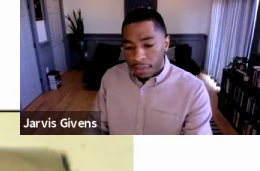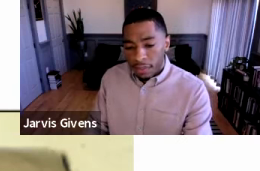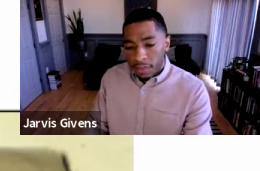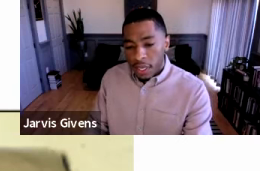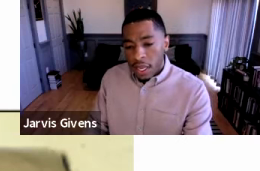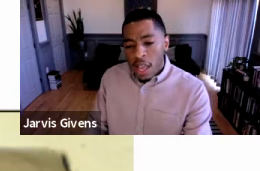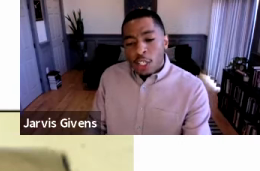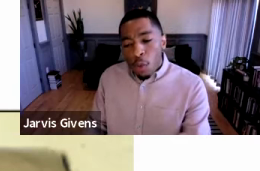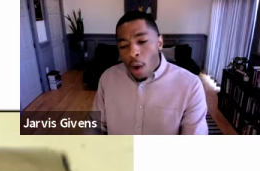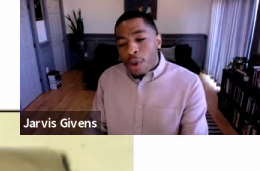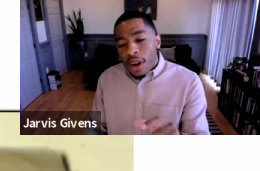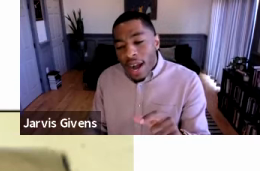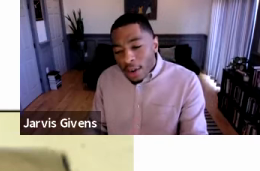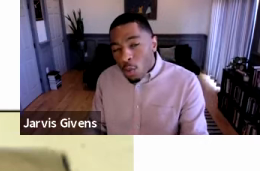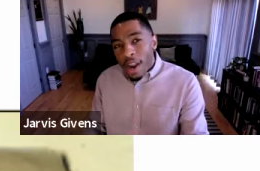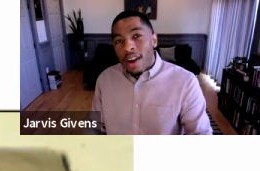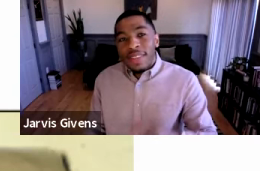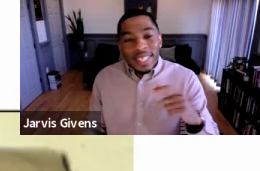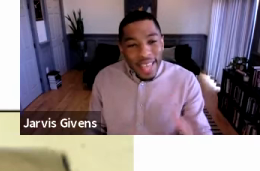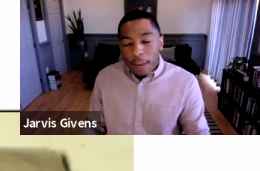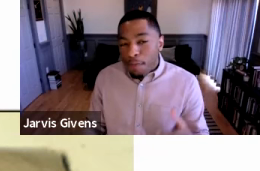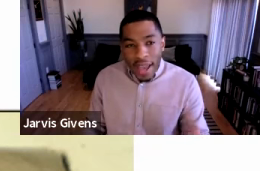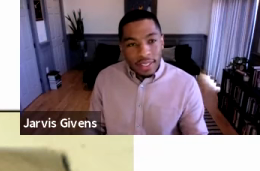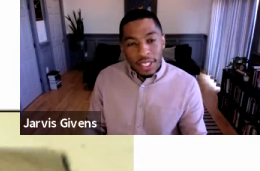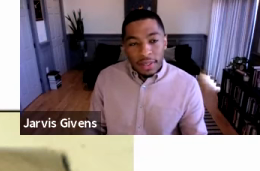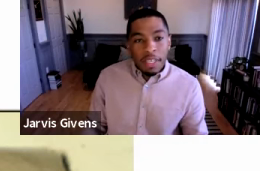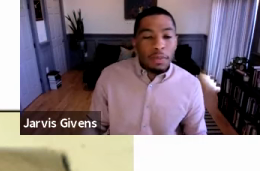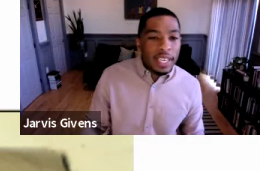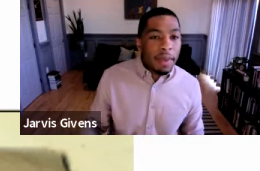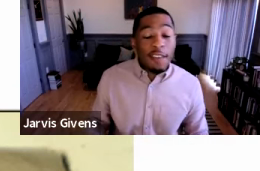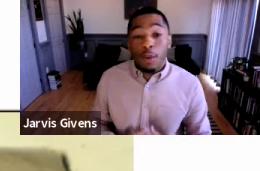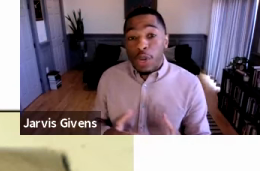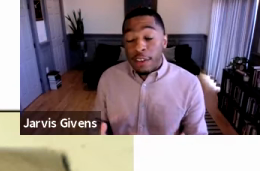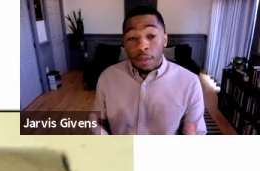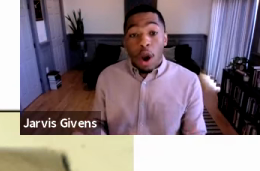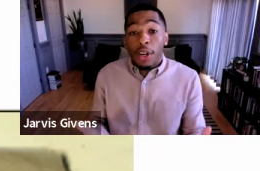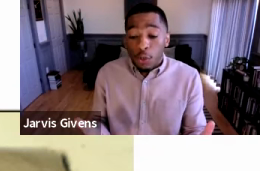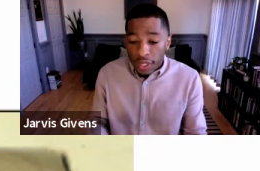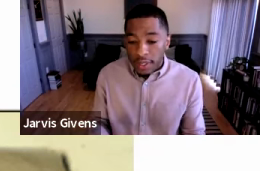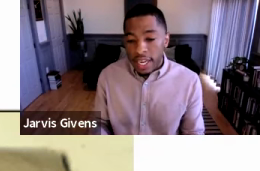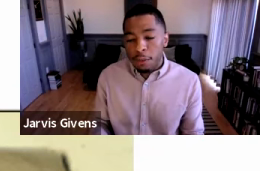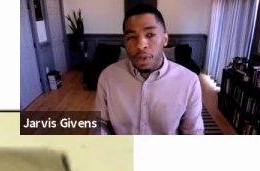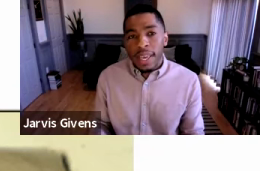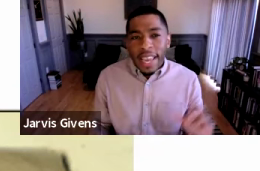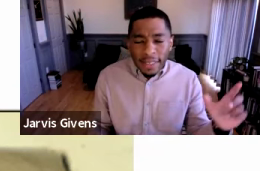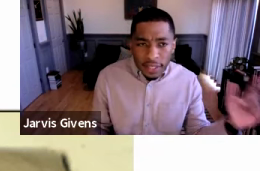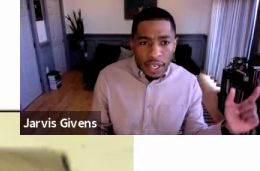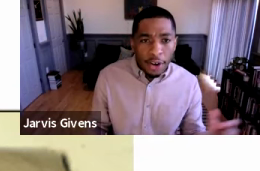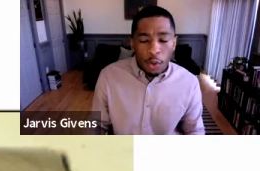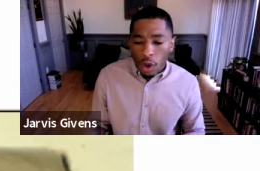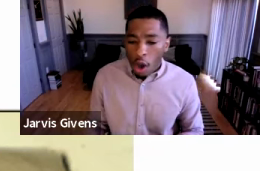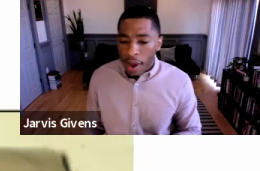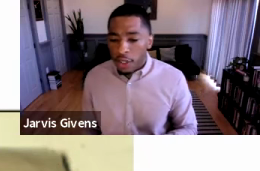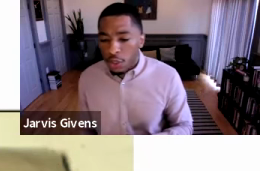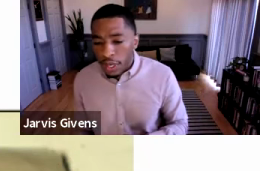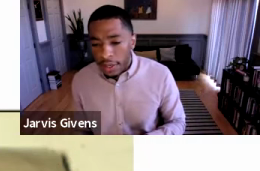concern. So while we are unaware of the exact passages Ms. McGee may have been reading from Carter D. Woodson's textbook in that